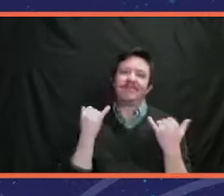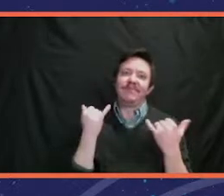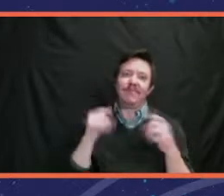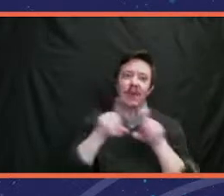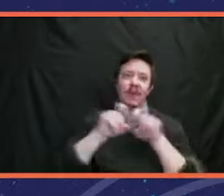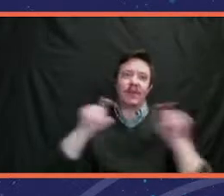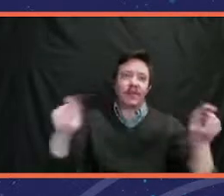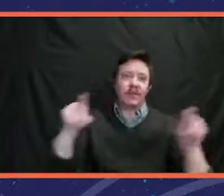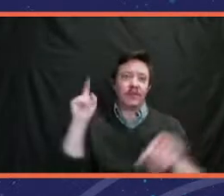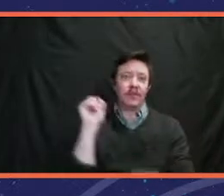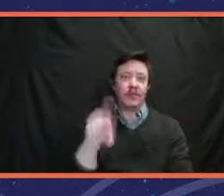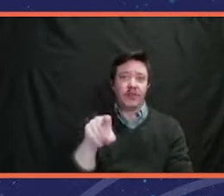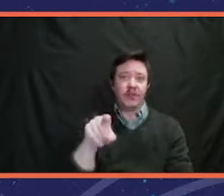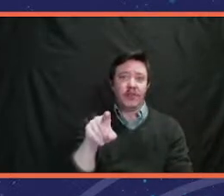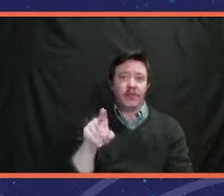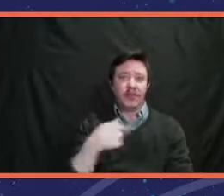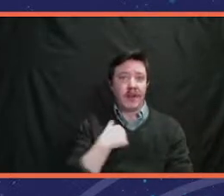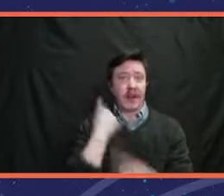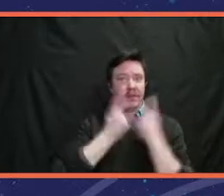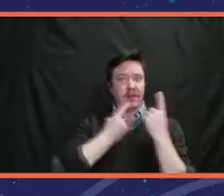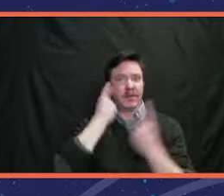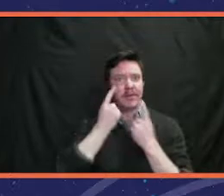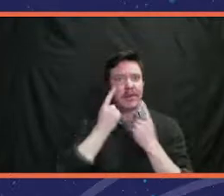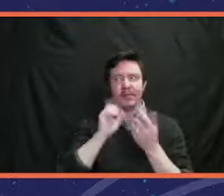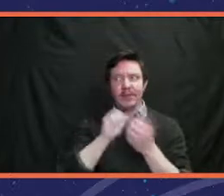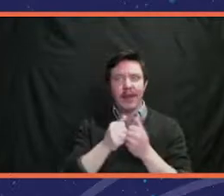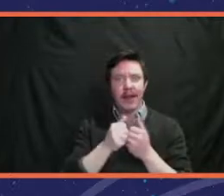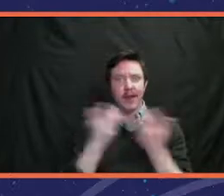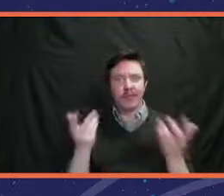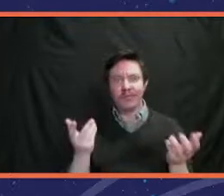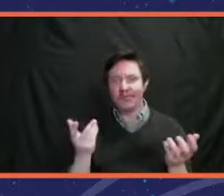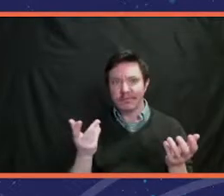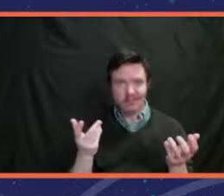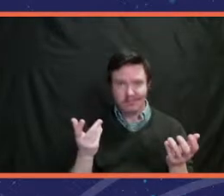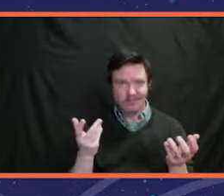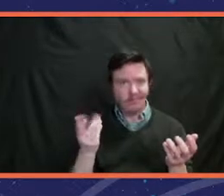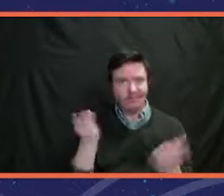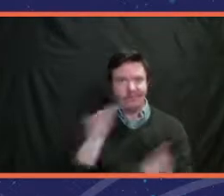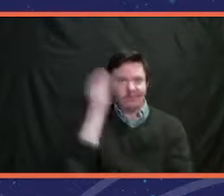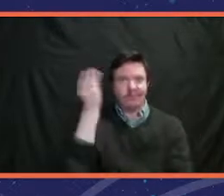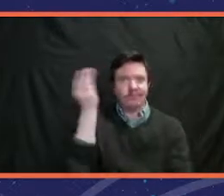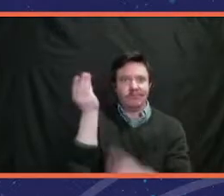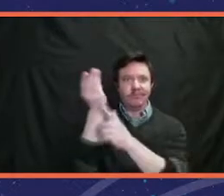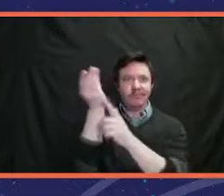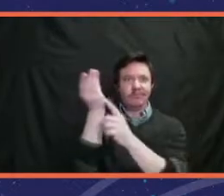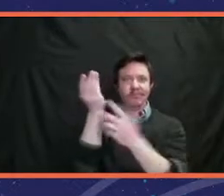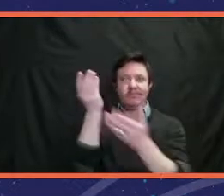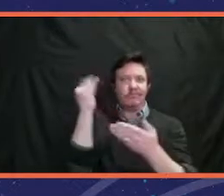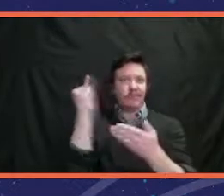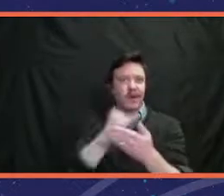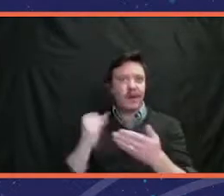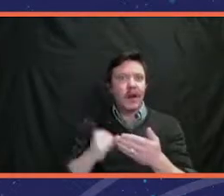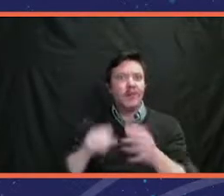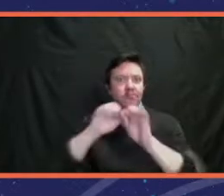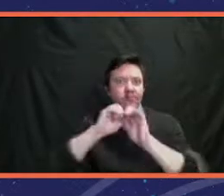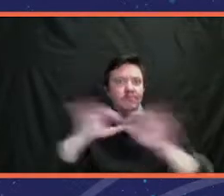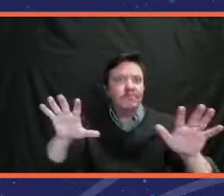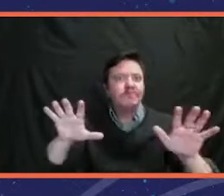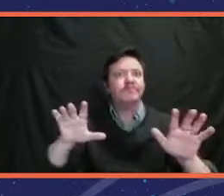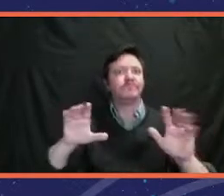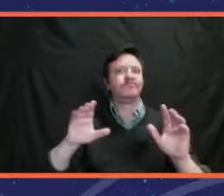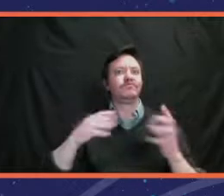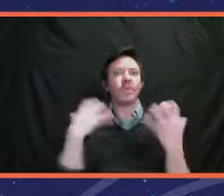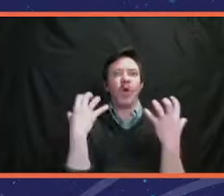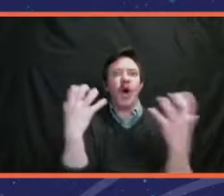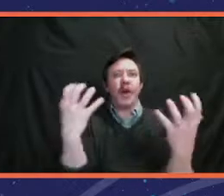avoid, like, how do we get this art to people who might want to see it or might need to see it?